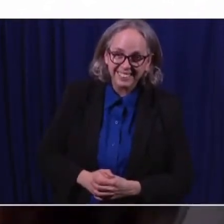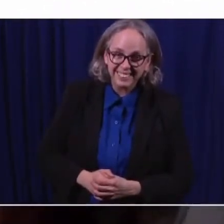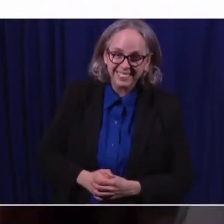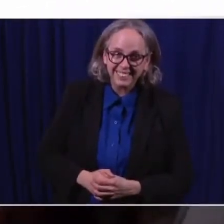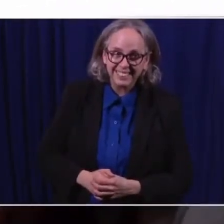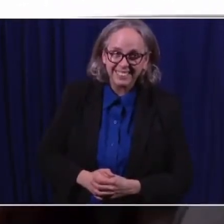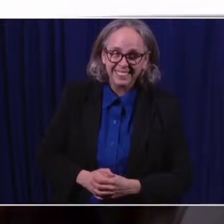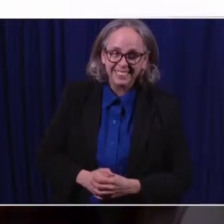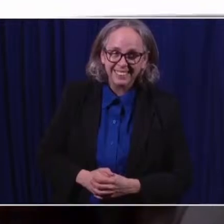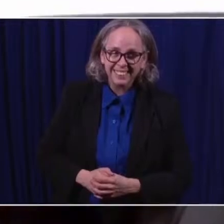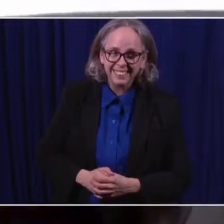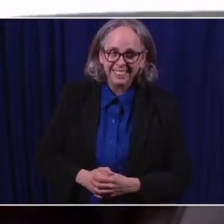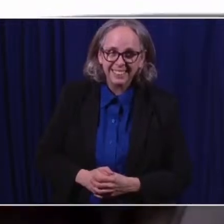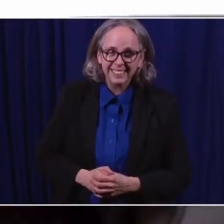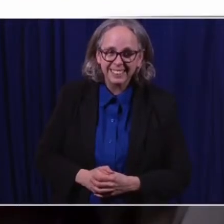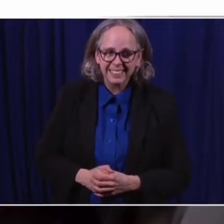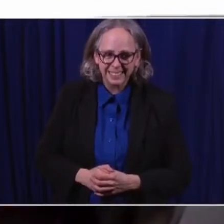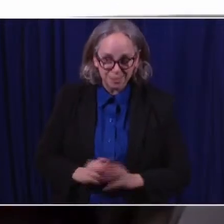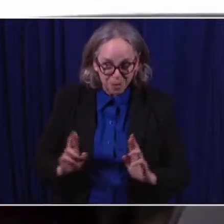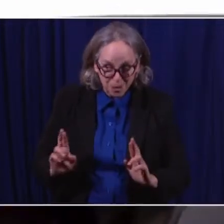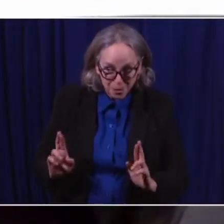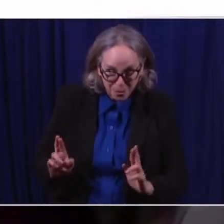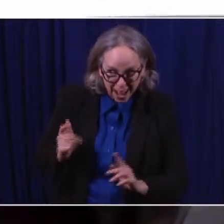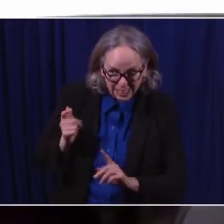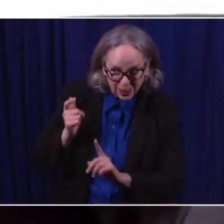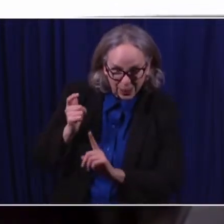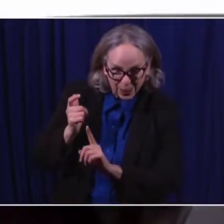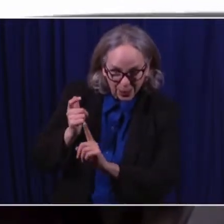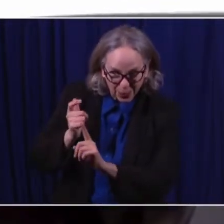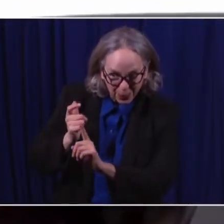All right, honey, little poke here, okay? 1, 2,